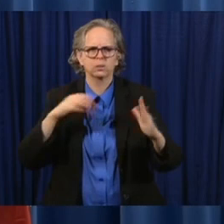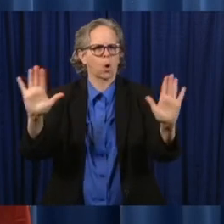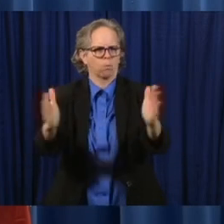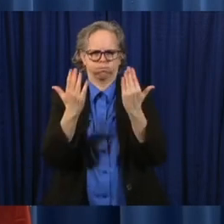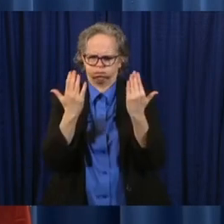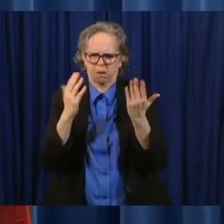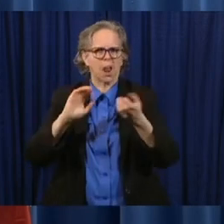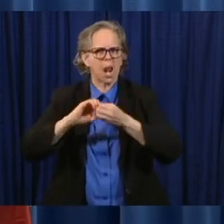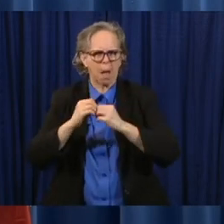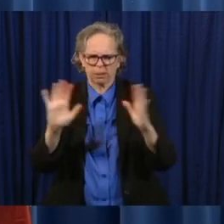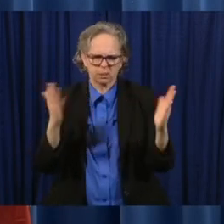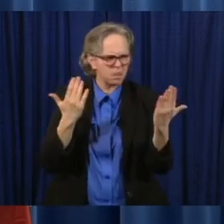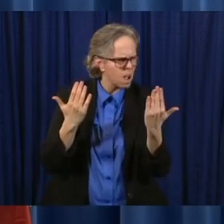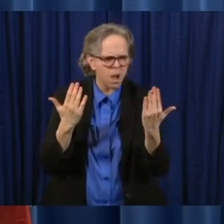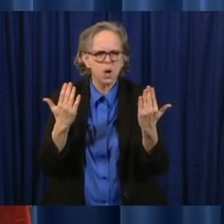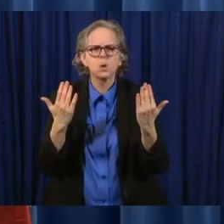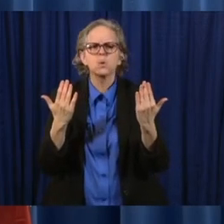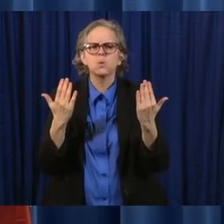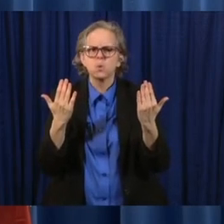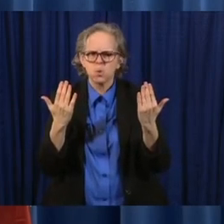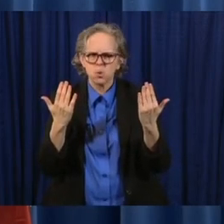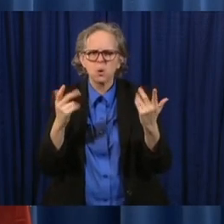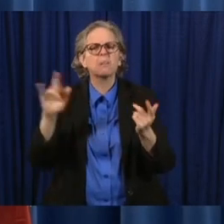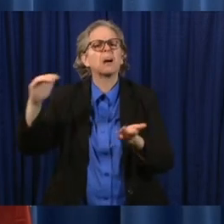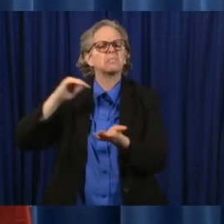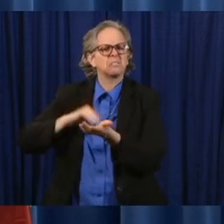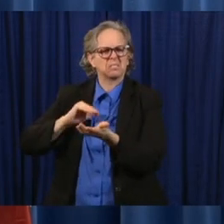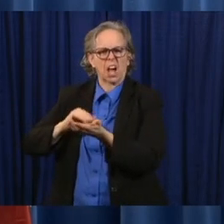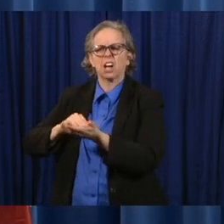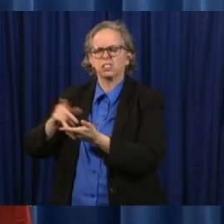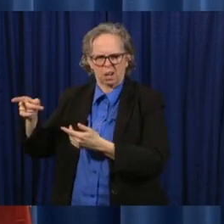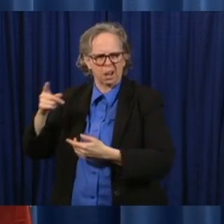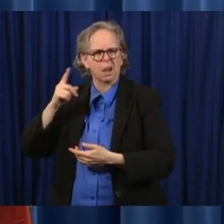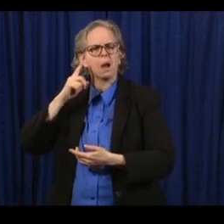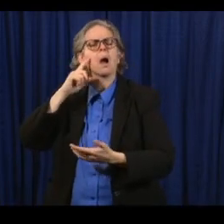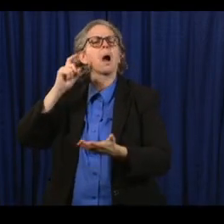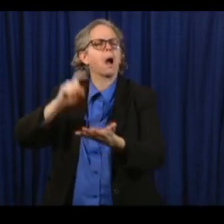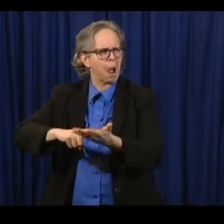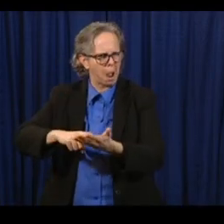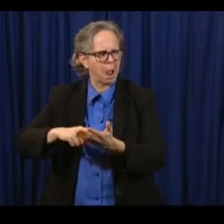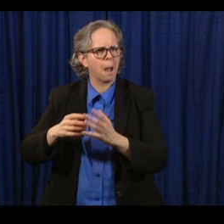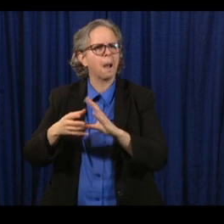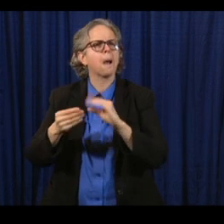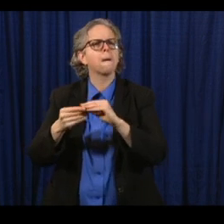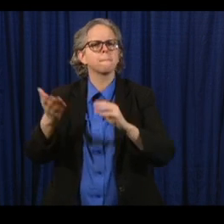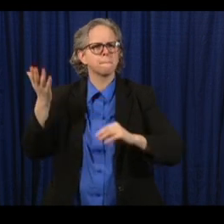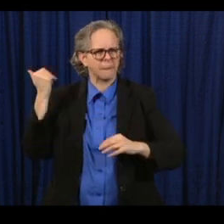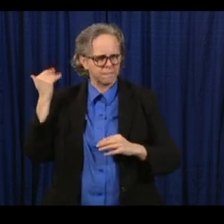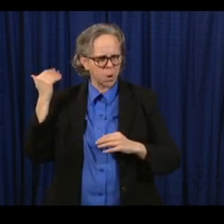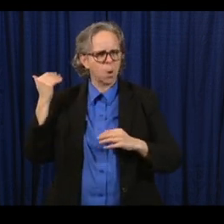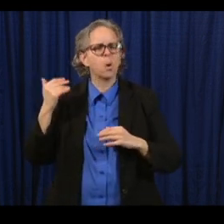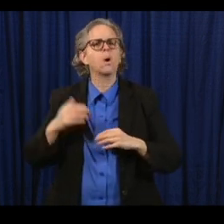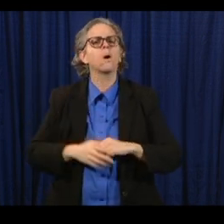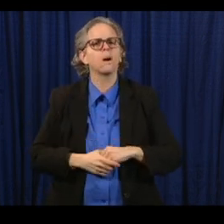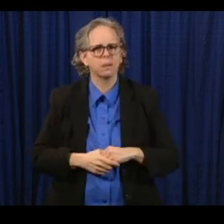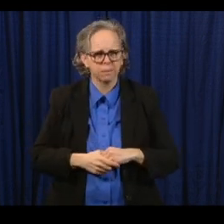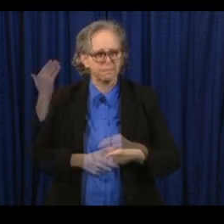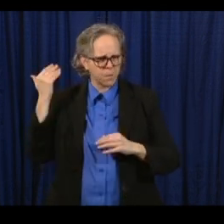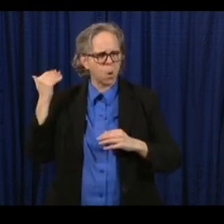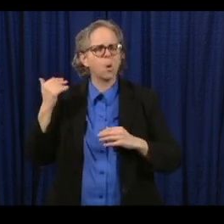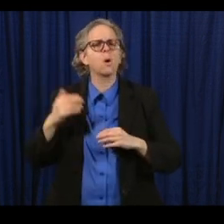Dr. Acton has pointed out before, is that our statistics